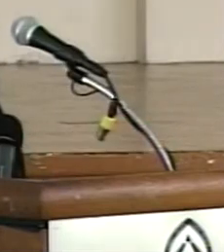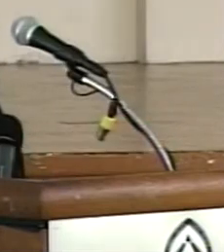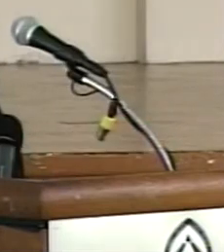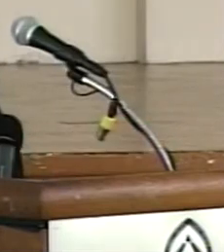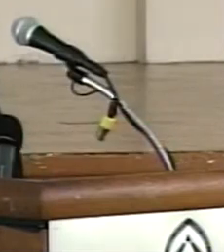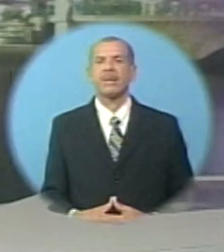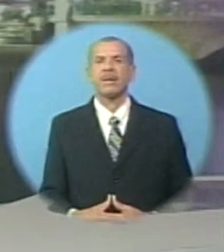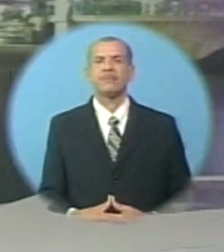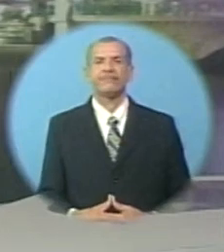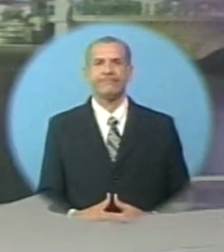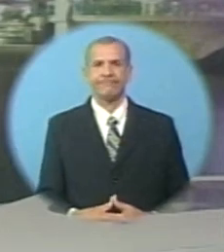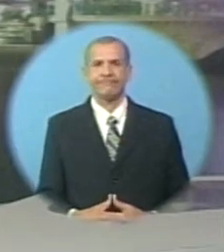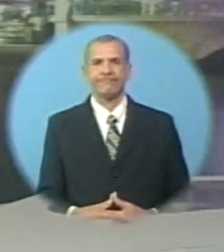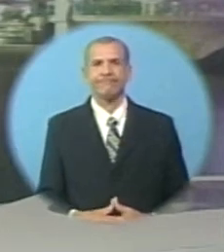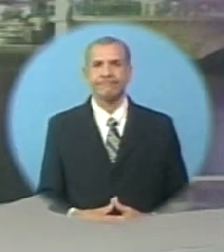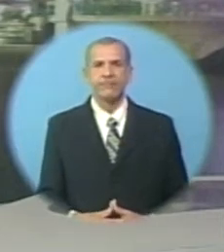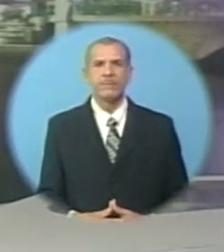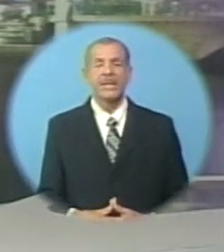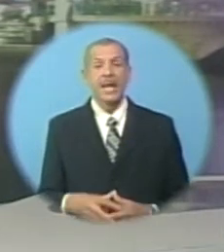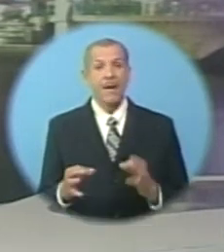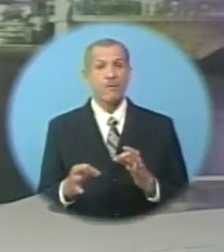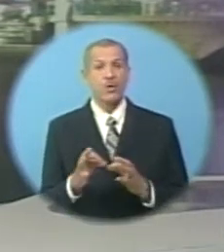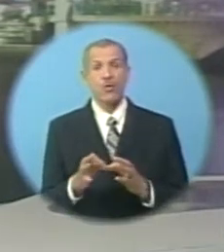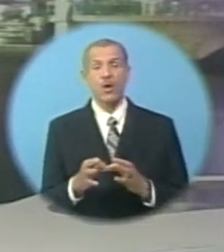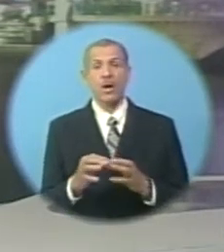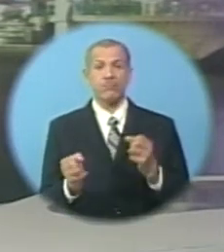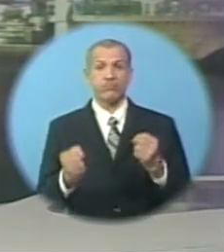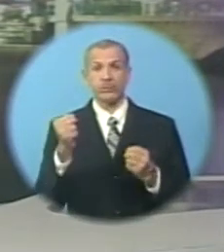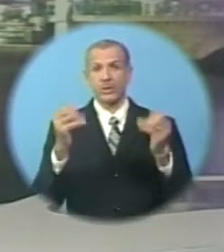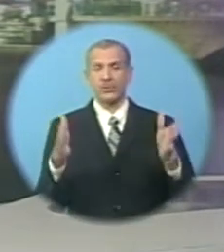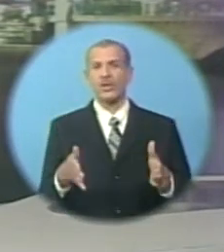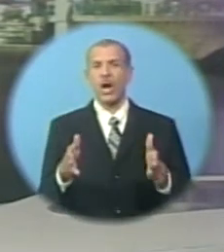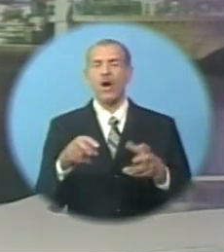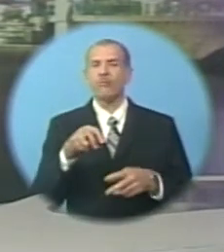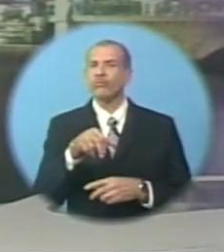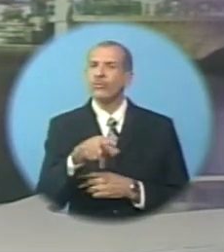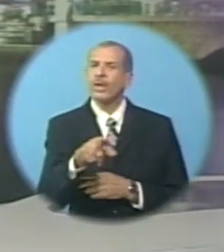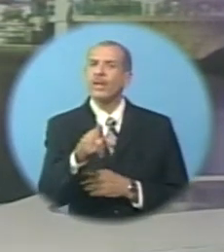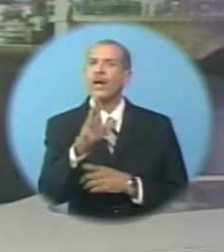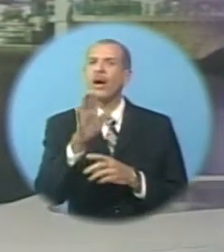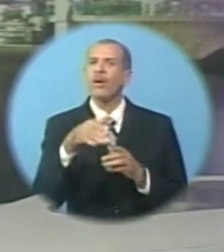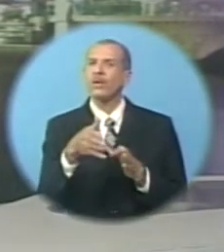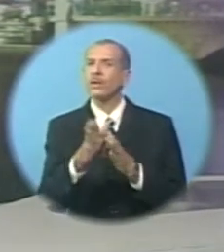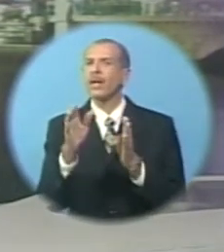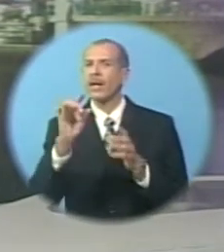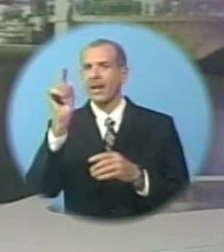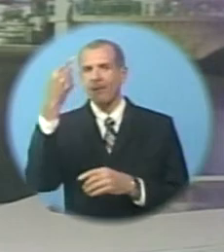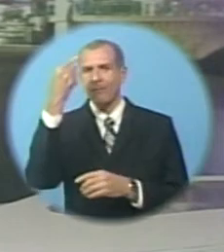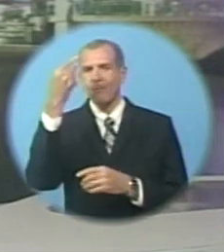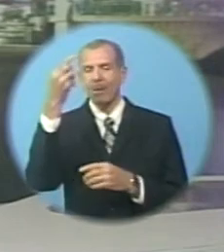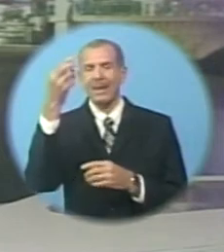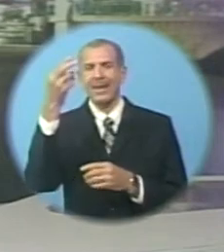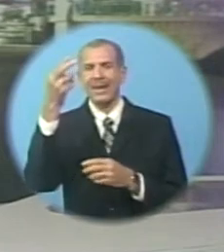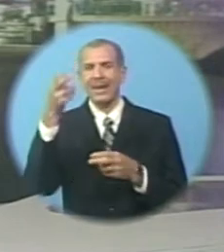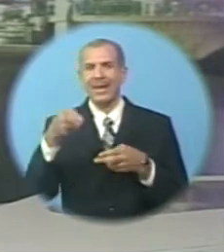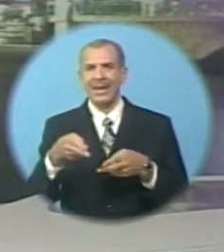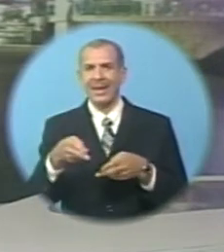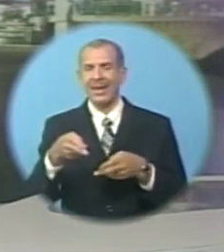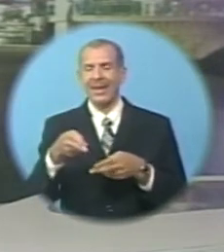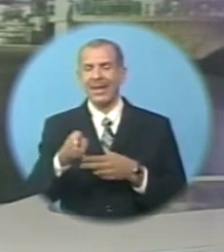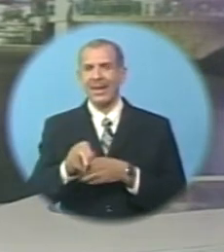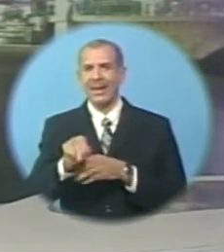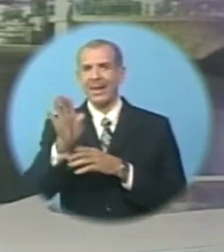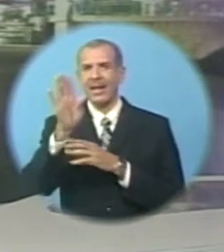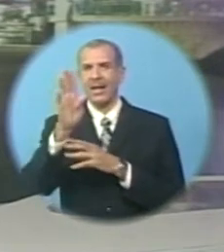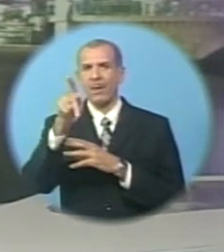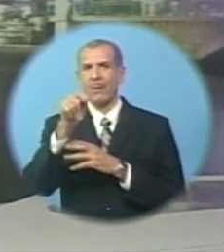religions. Well, if you were a motorist or a pedestrian traveling along Government Hill, Pine Road or Pine